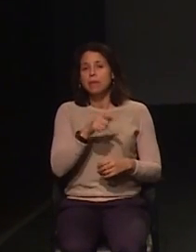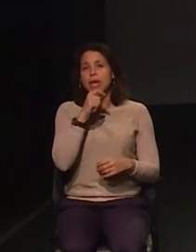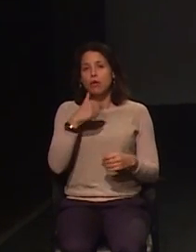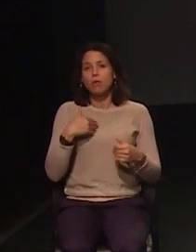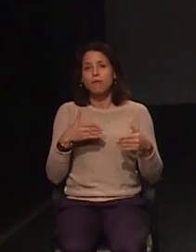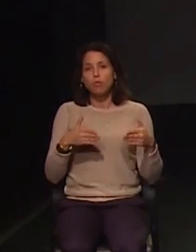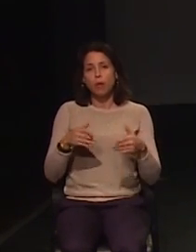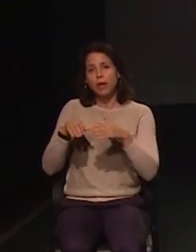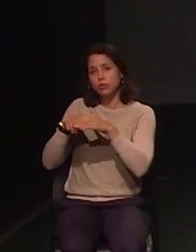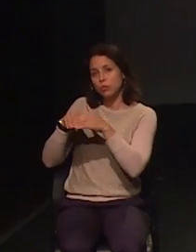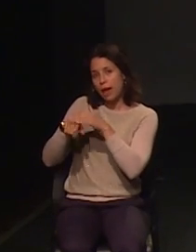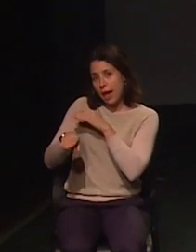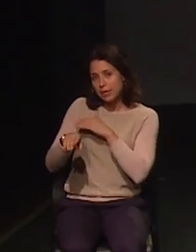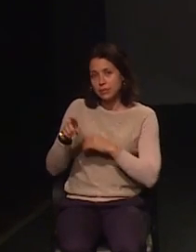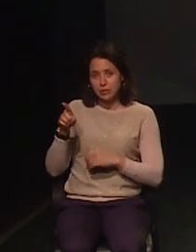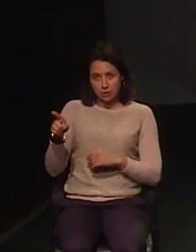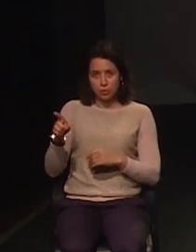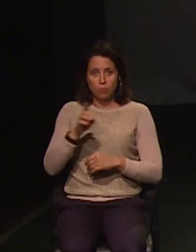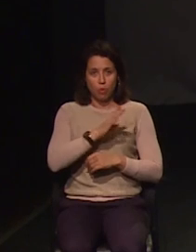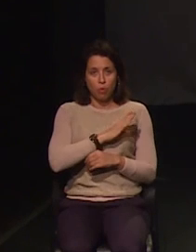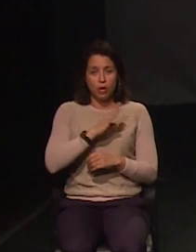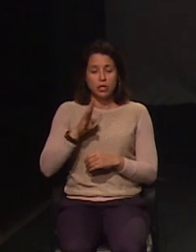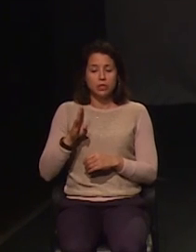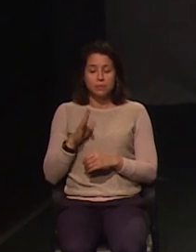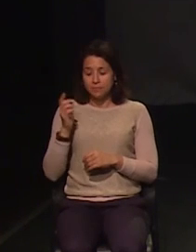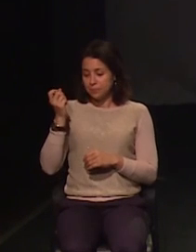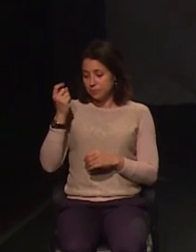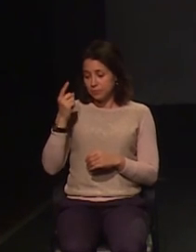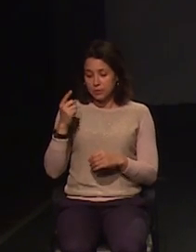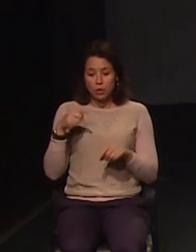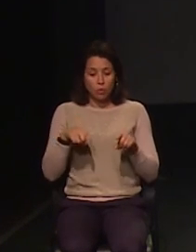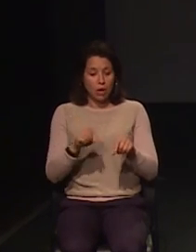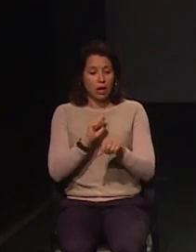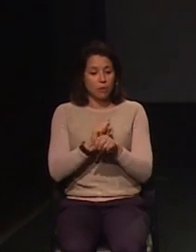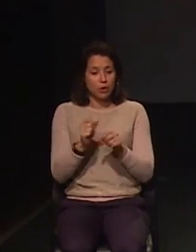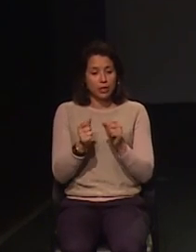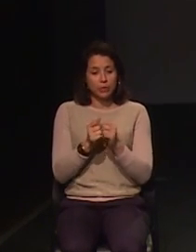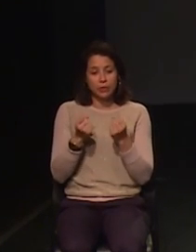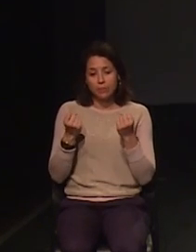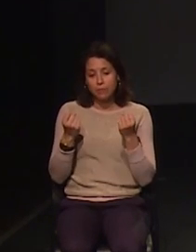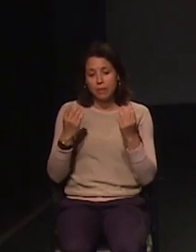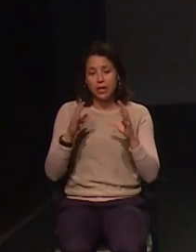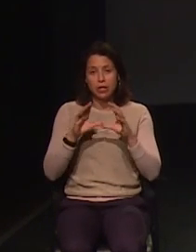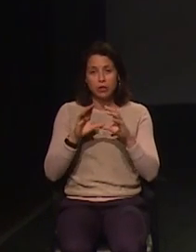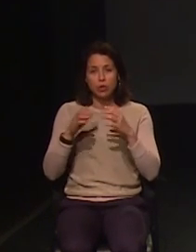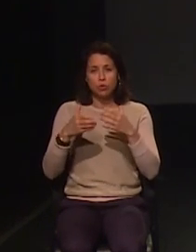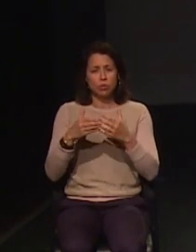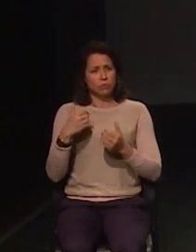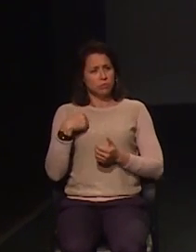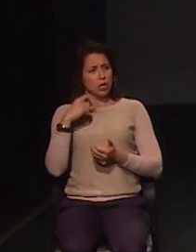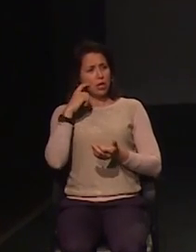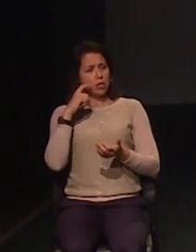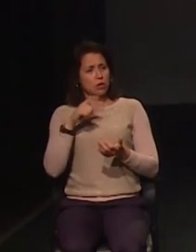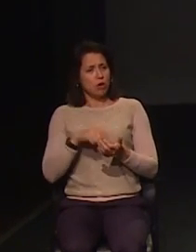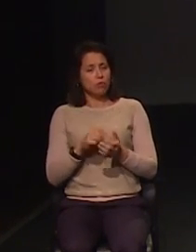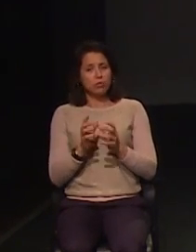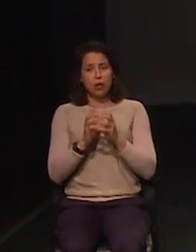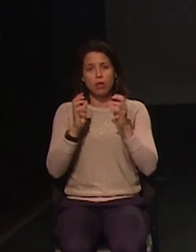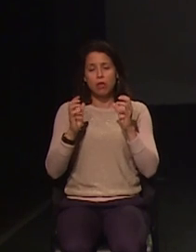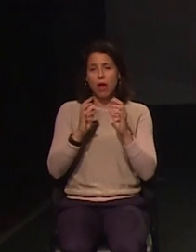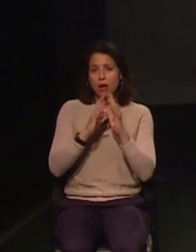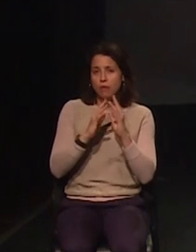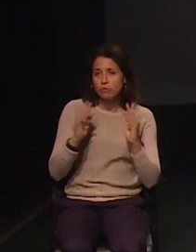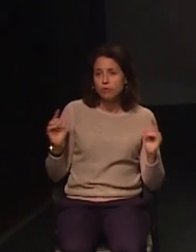And in working with a lot of these groups, I noticed that there is quite a lot of diversity, as you can imagine, this